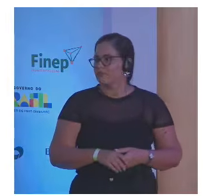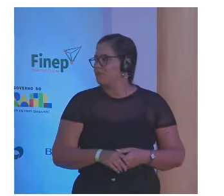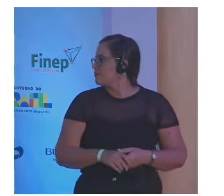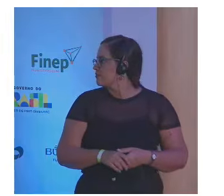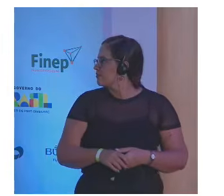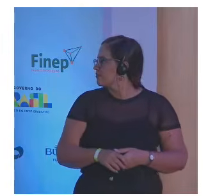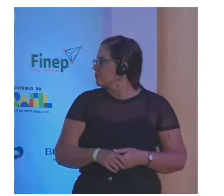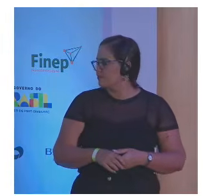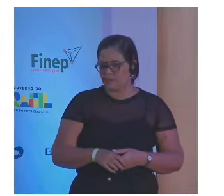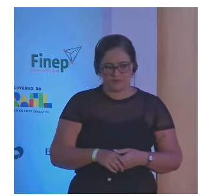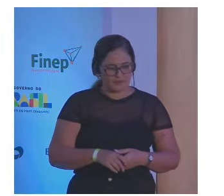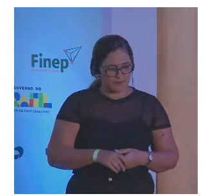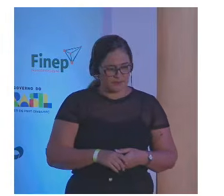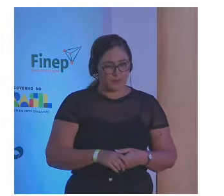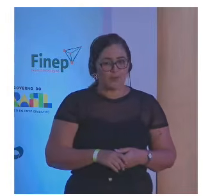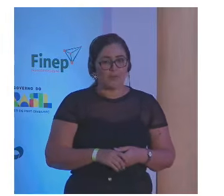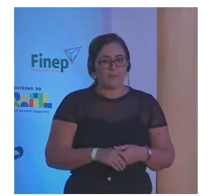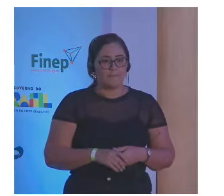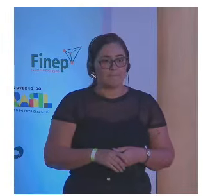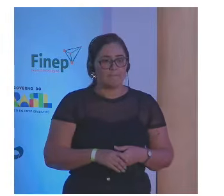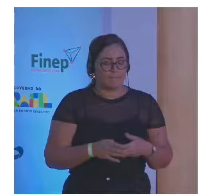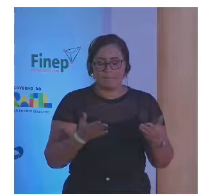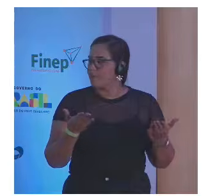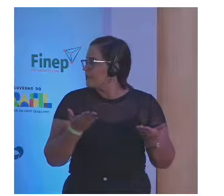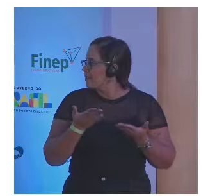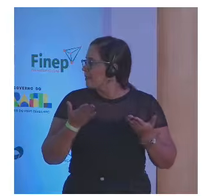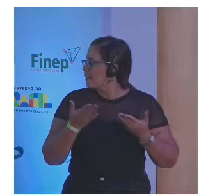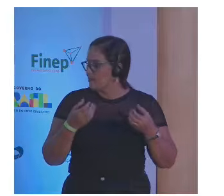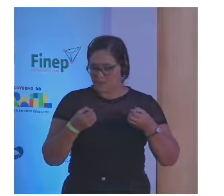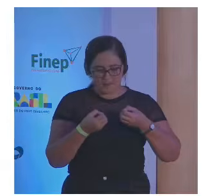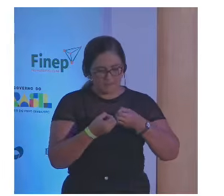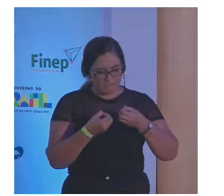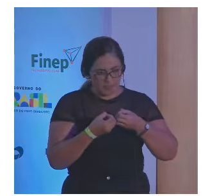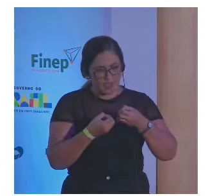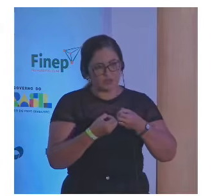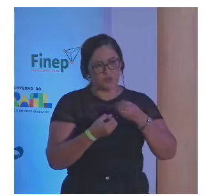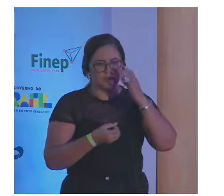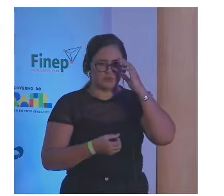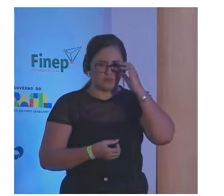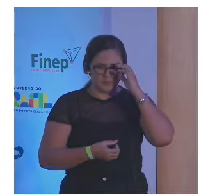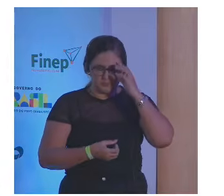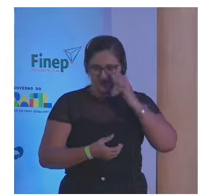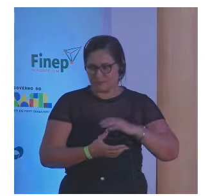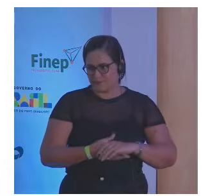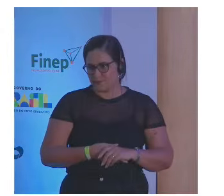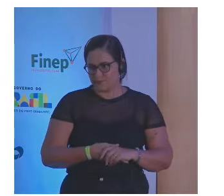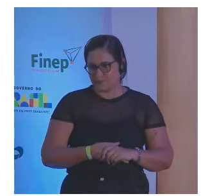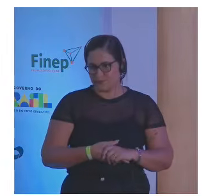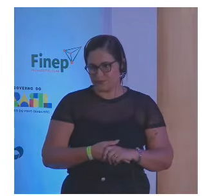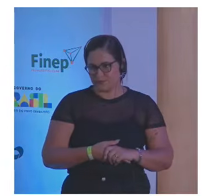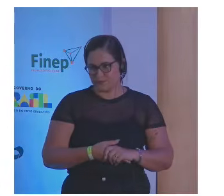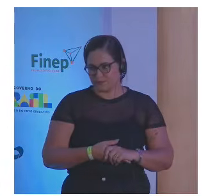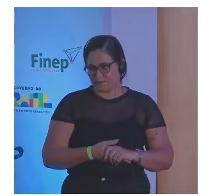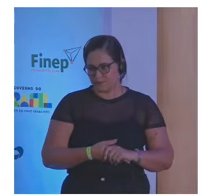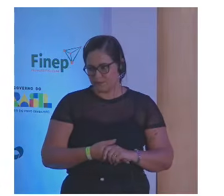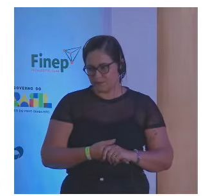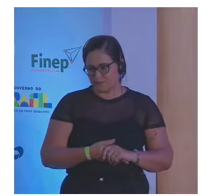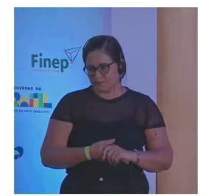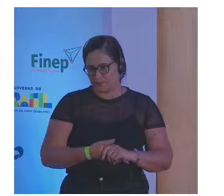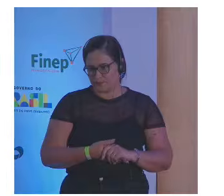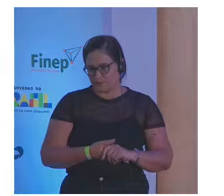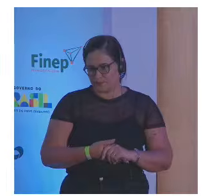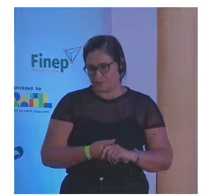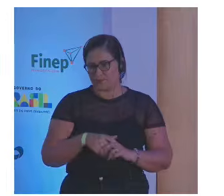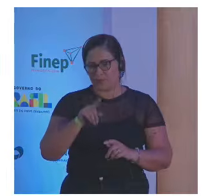So taking a look here closely, Ove Goldberg has done this light microscope image